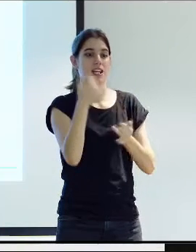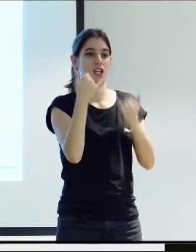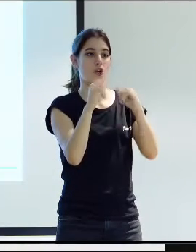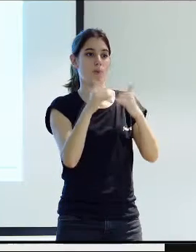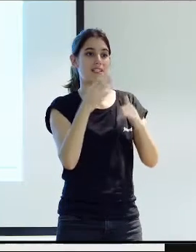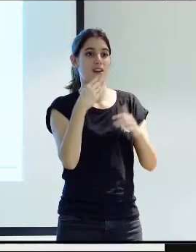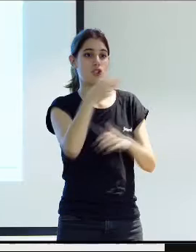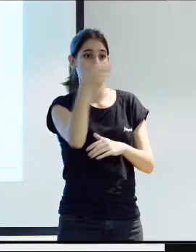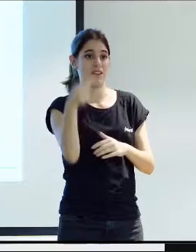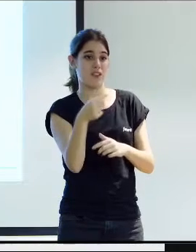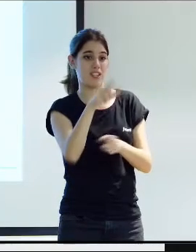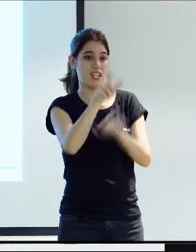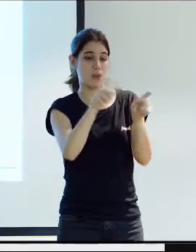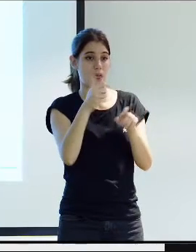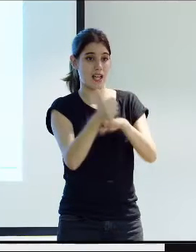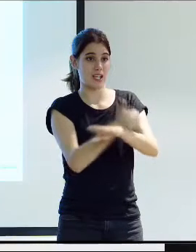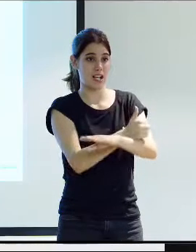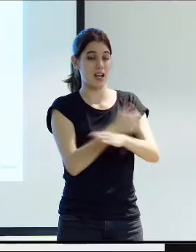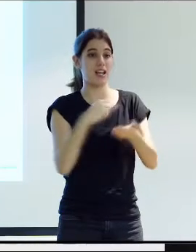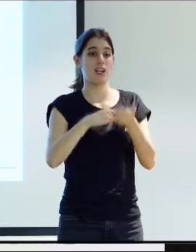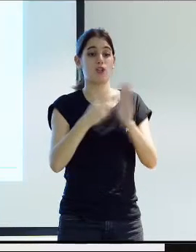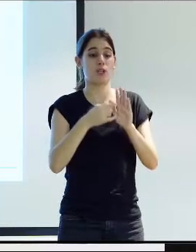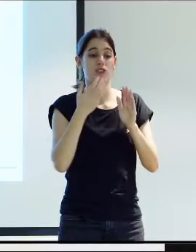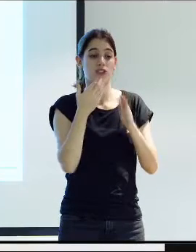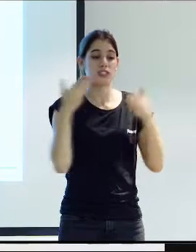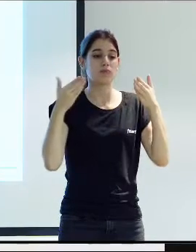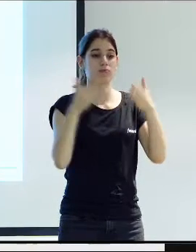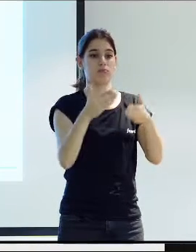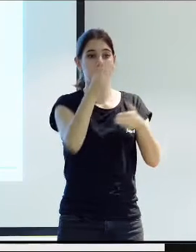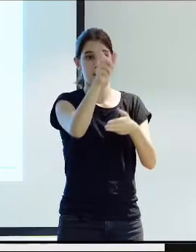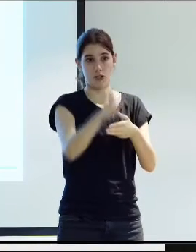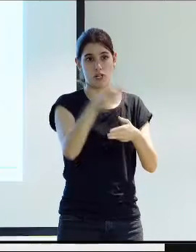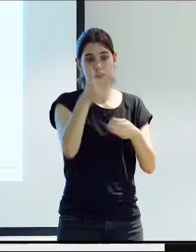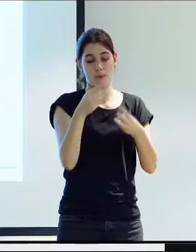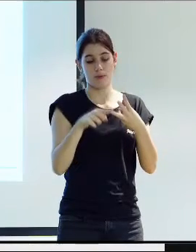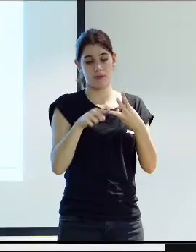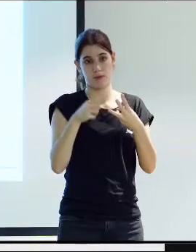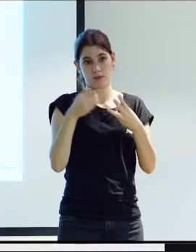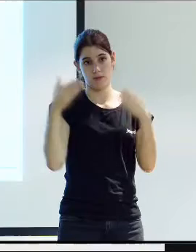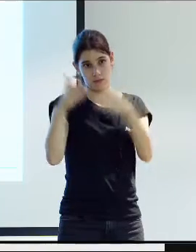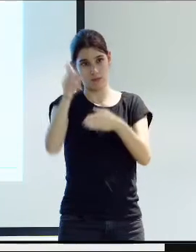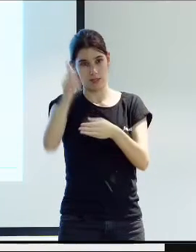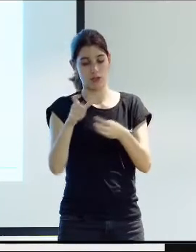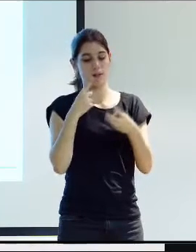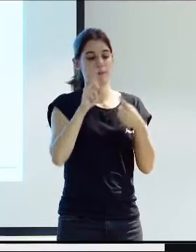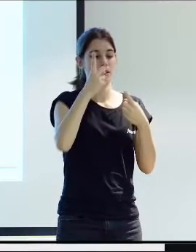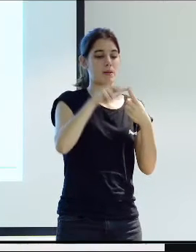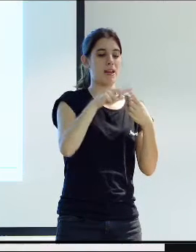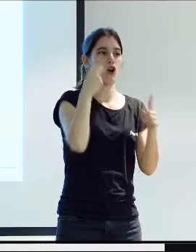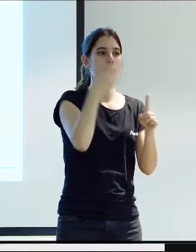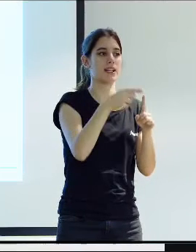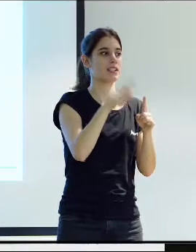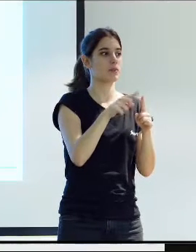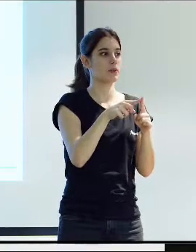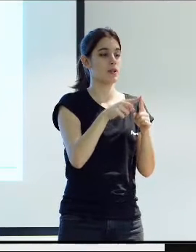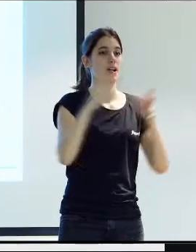compensate the deficits of the citizens, and above all, we need to focus on the person to comply with our